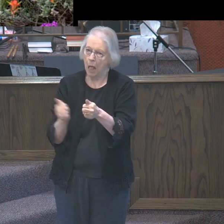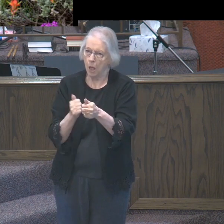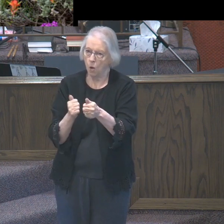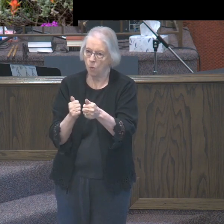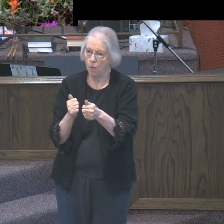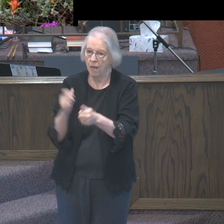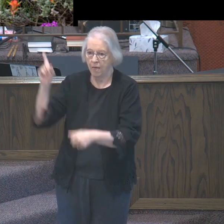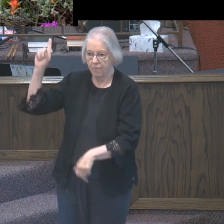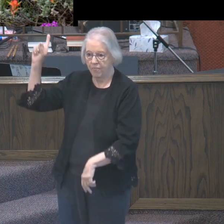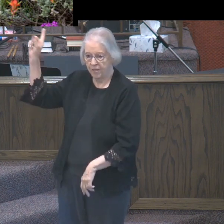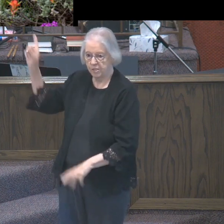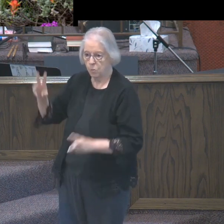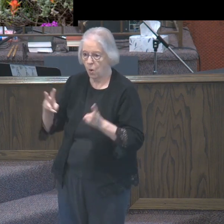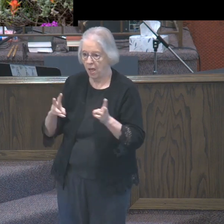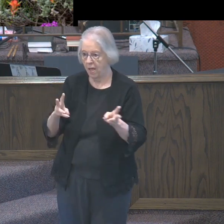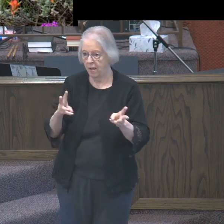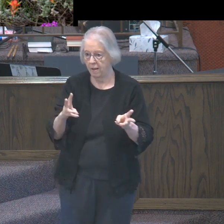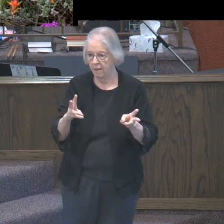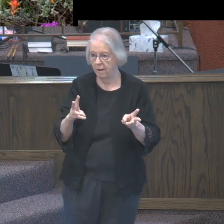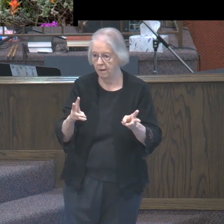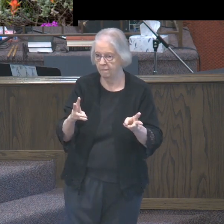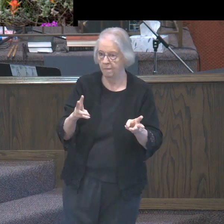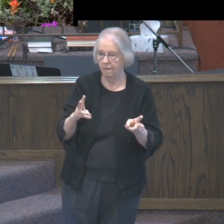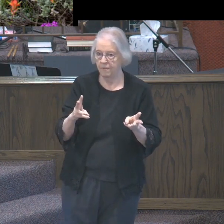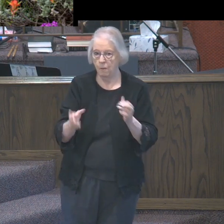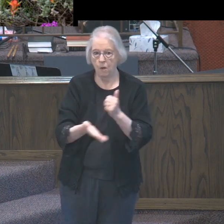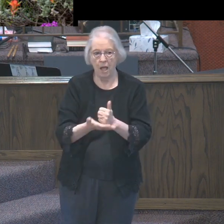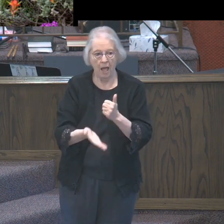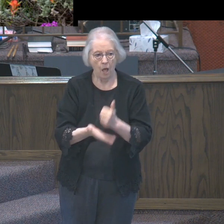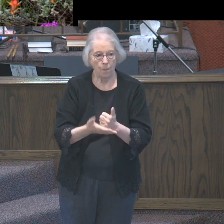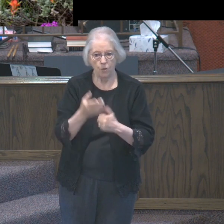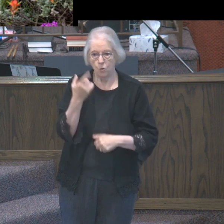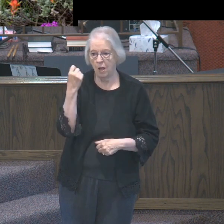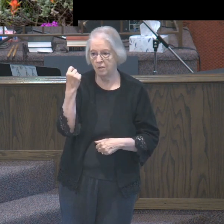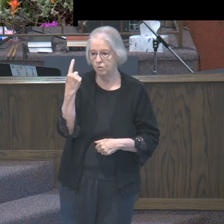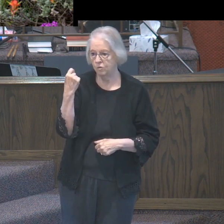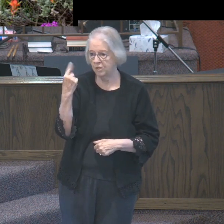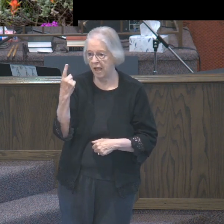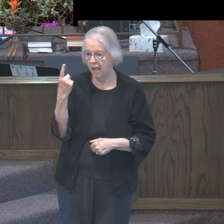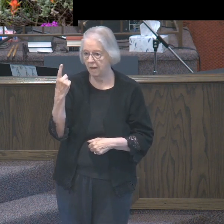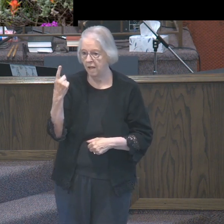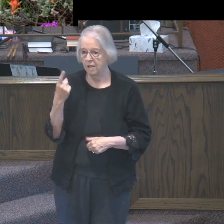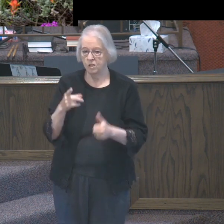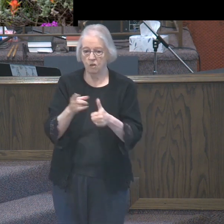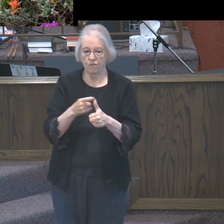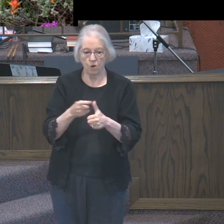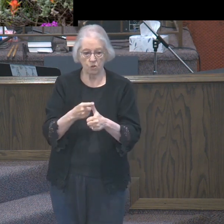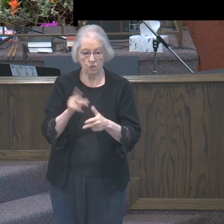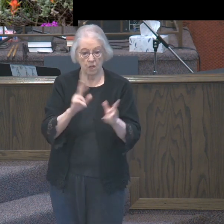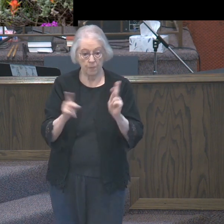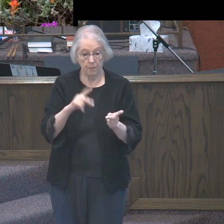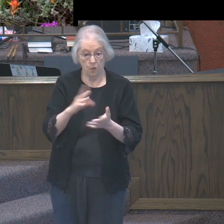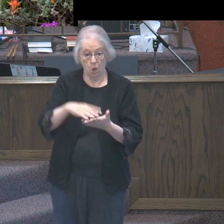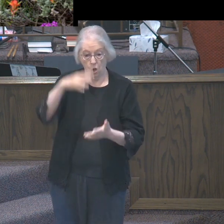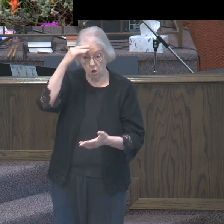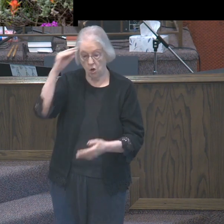adoration, confession, and thanksgiving. We just jump right to supplication. We all do, your pastor included.